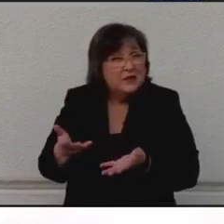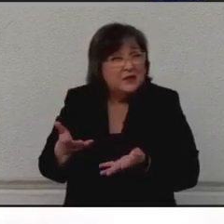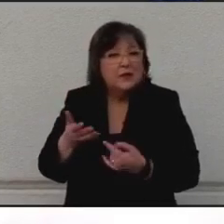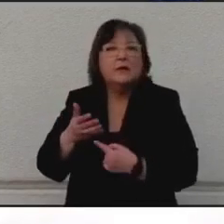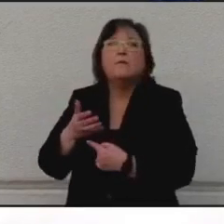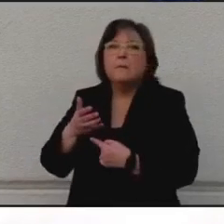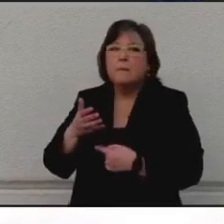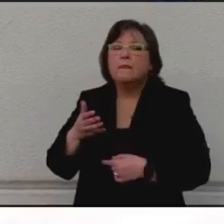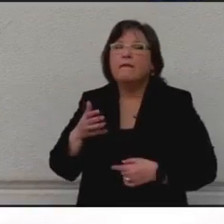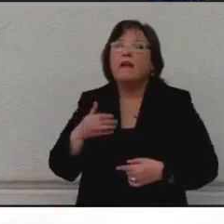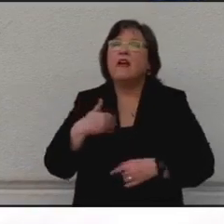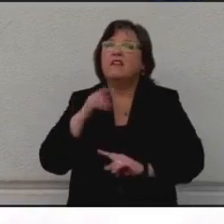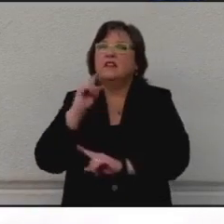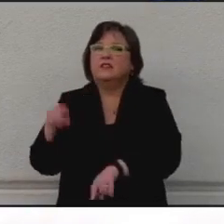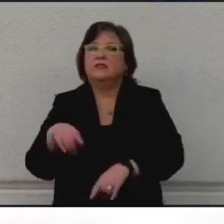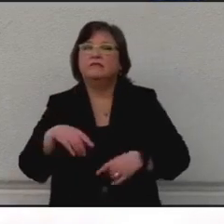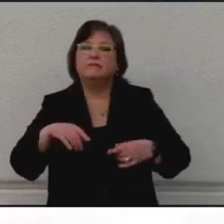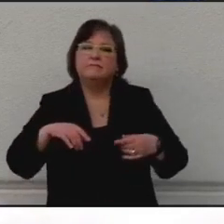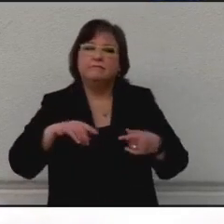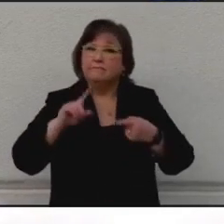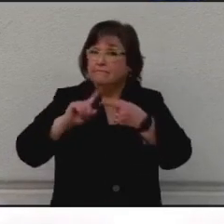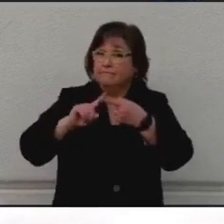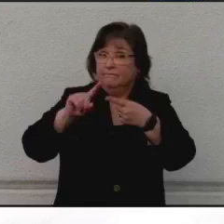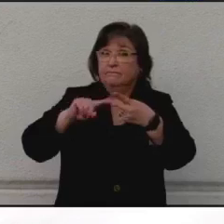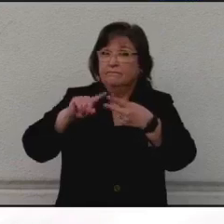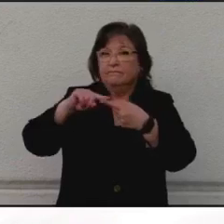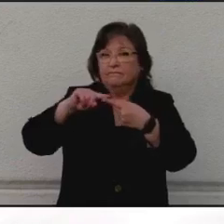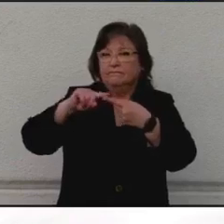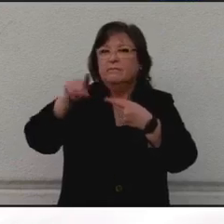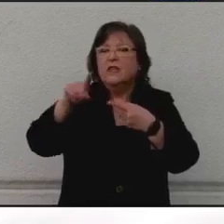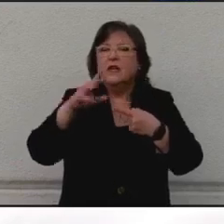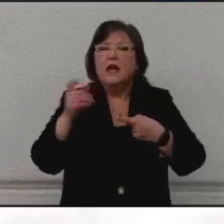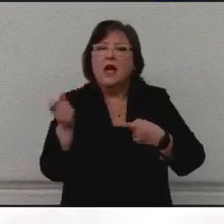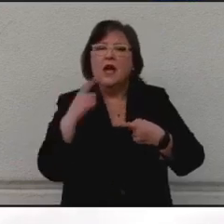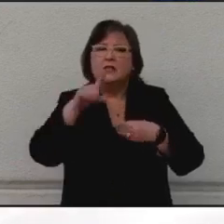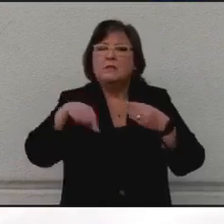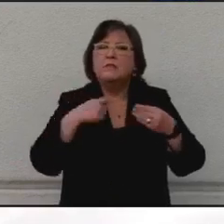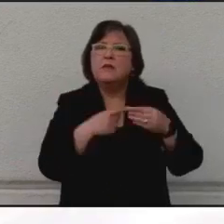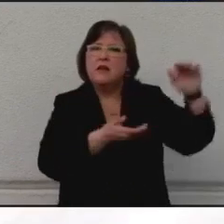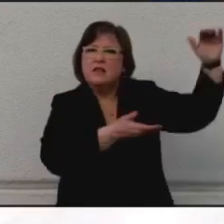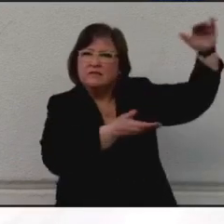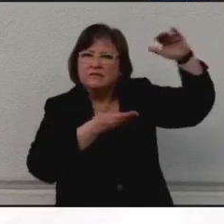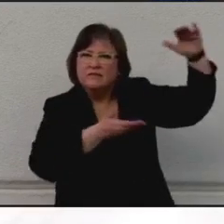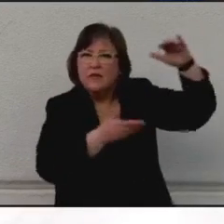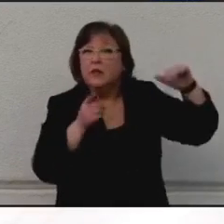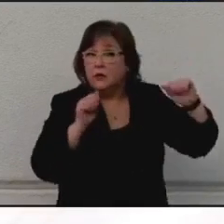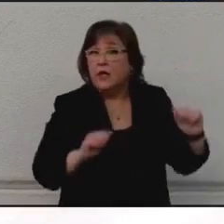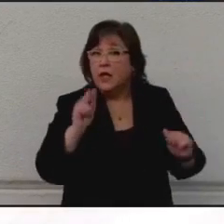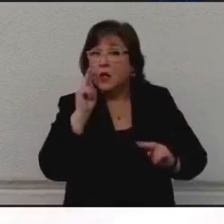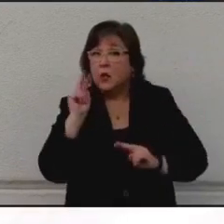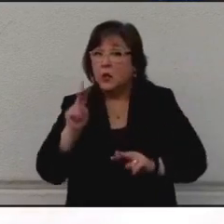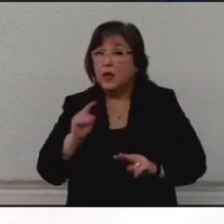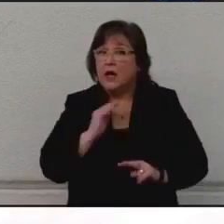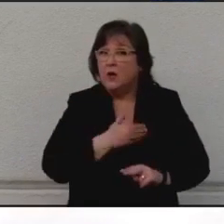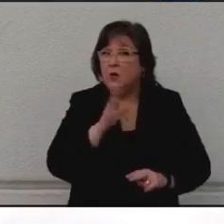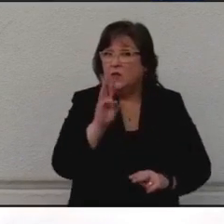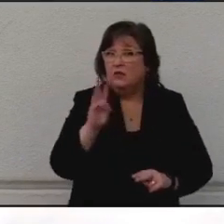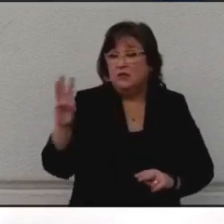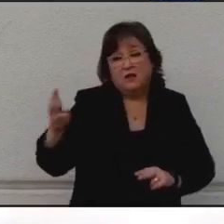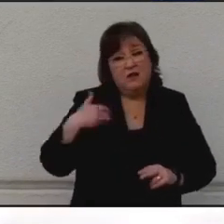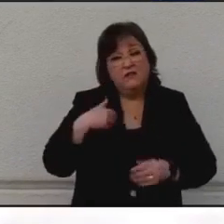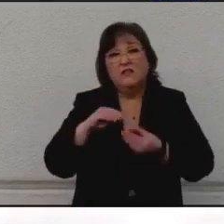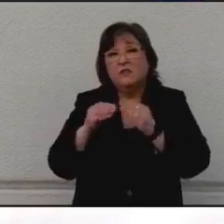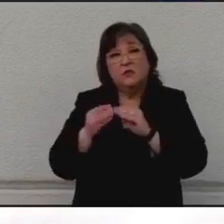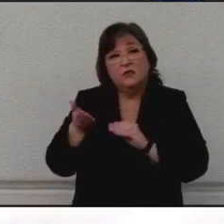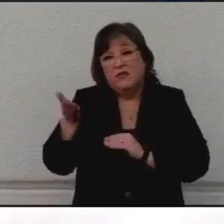supply, again, on our website, you can see the supply that's coming in and how many individuals were